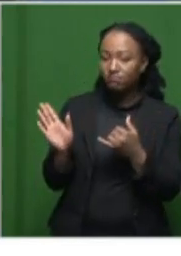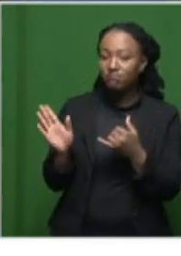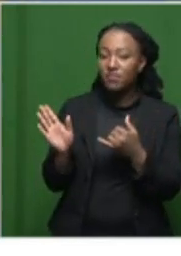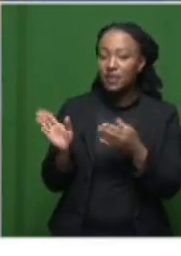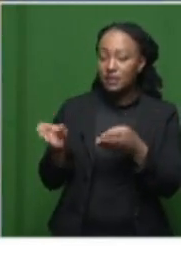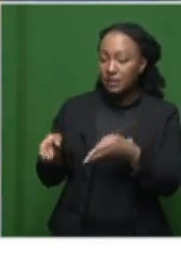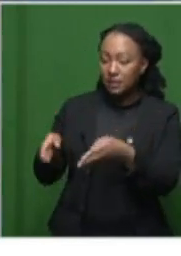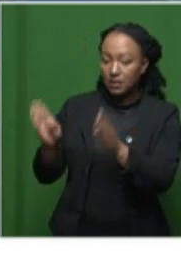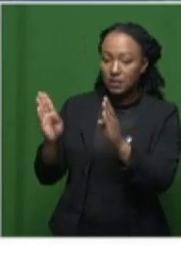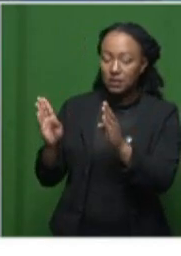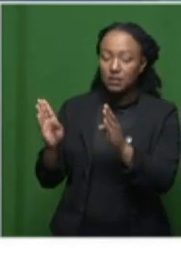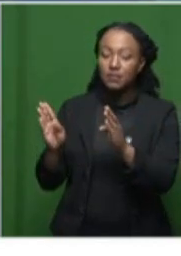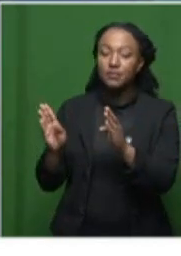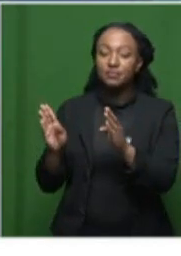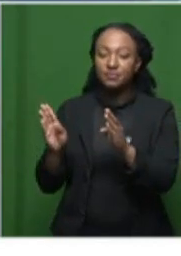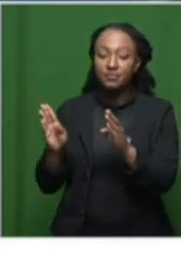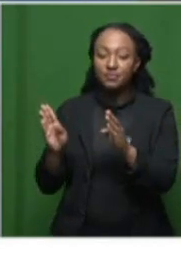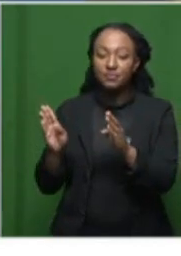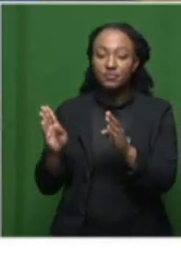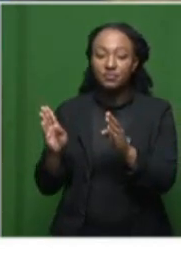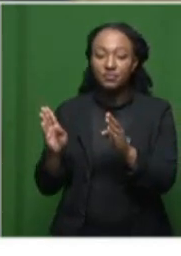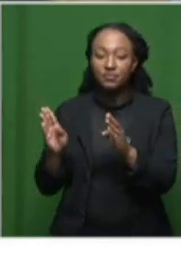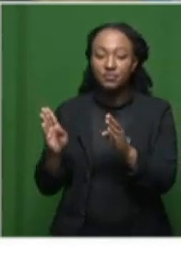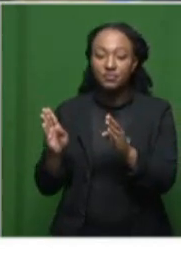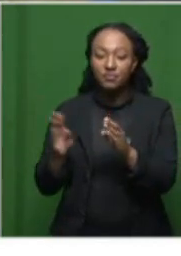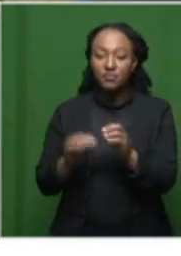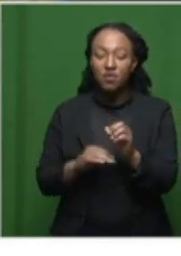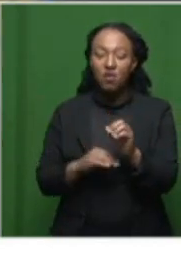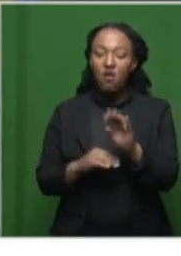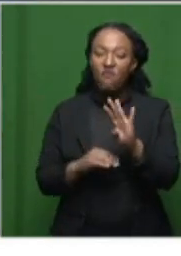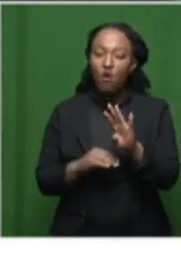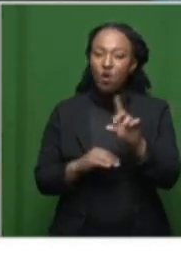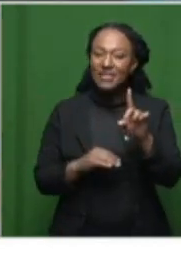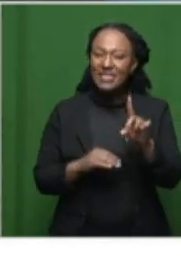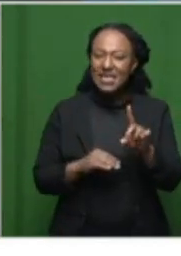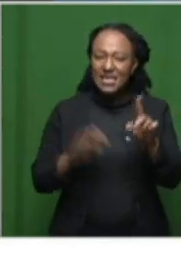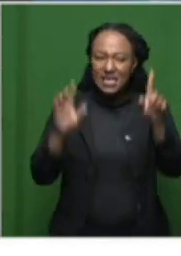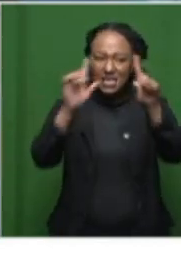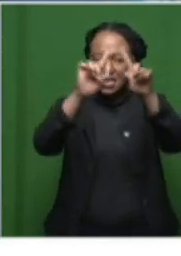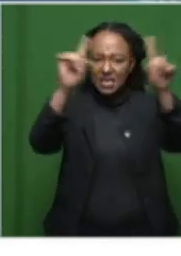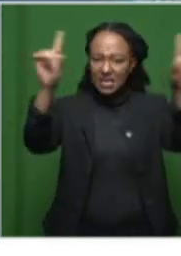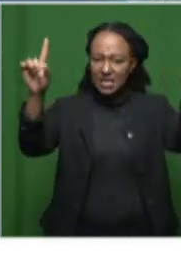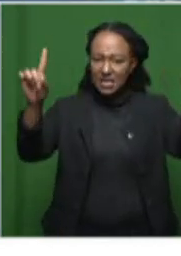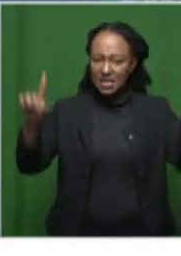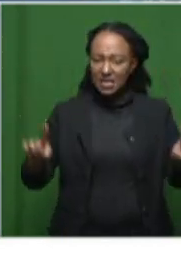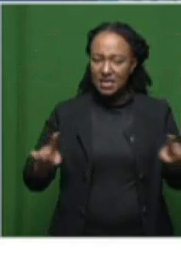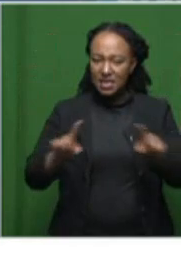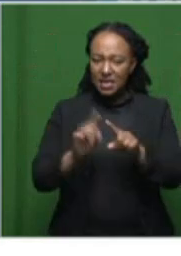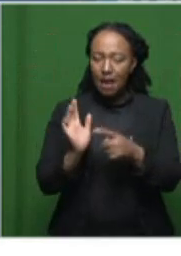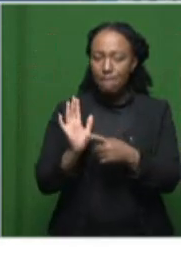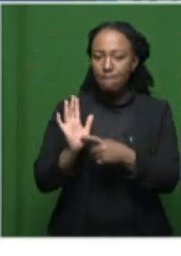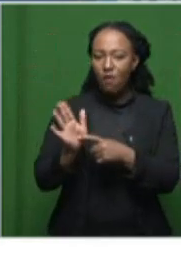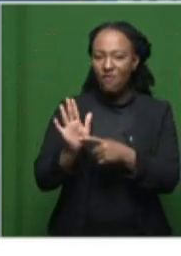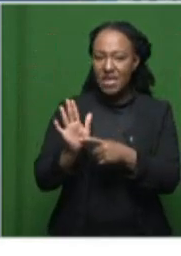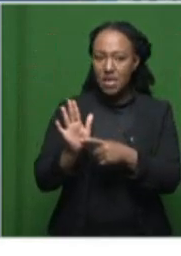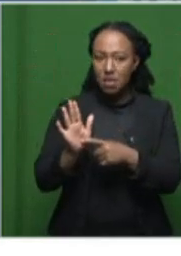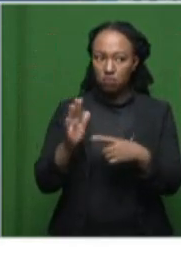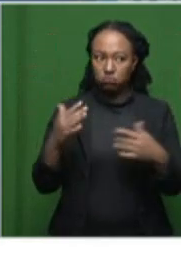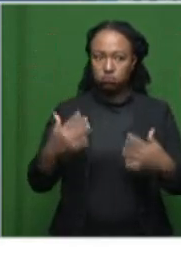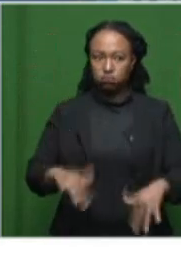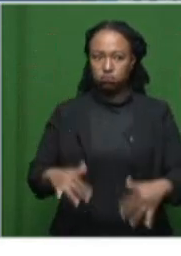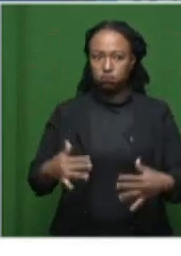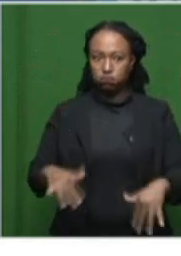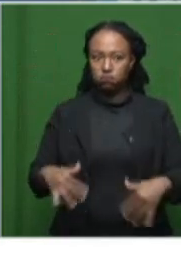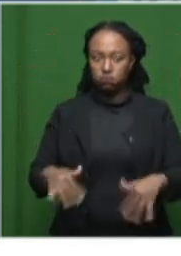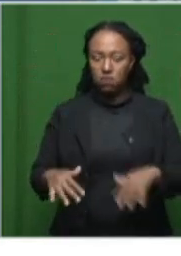is actually a little bit of a 4D cinema. It is absolutely fascinating. If you can,